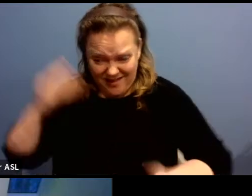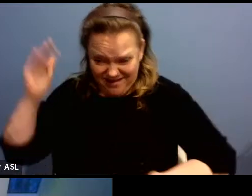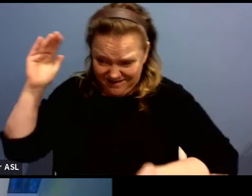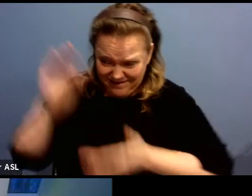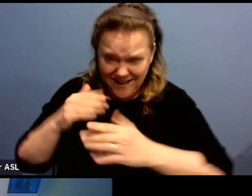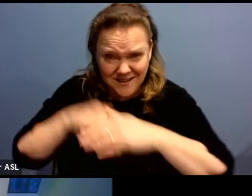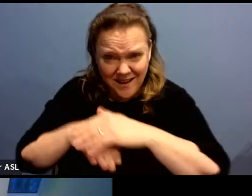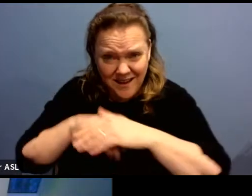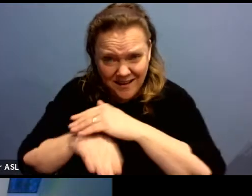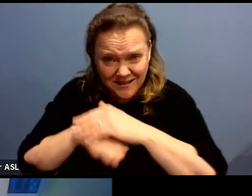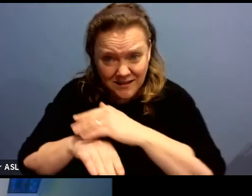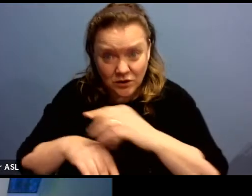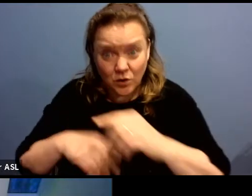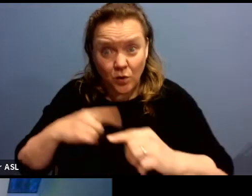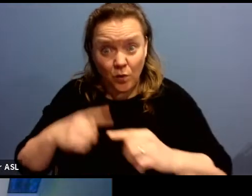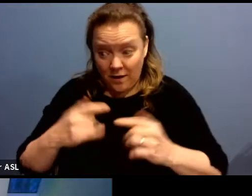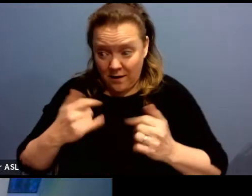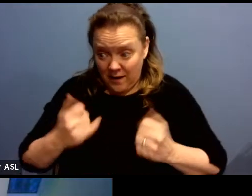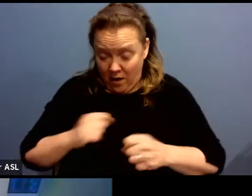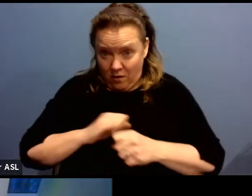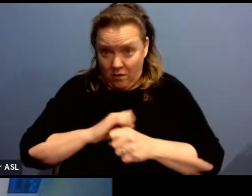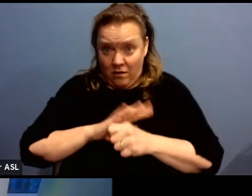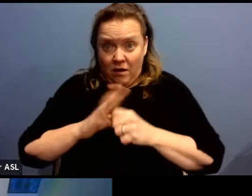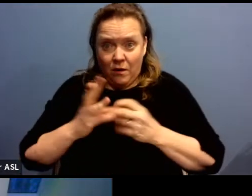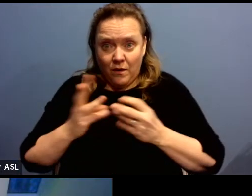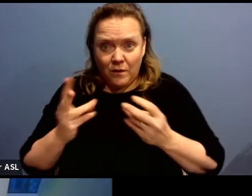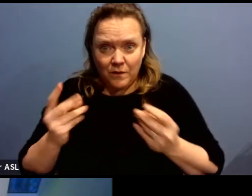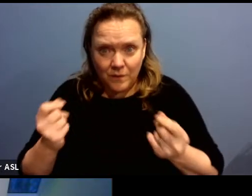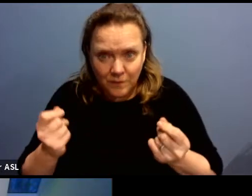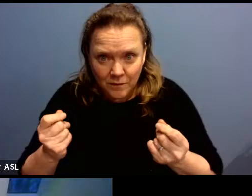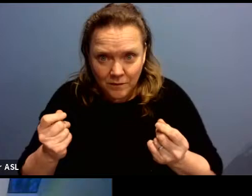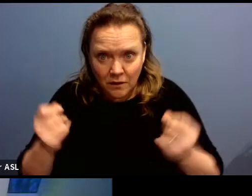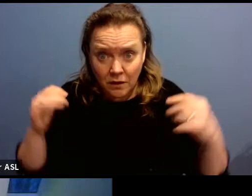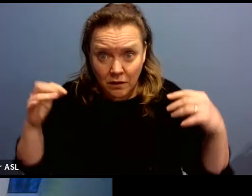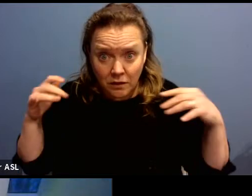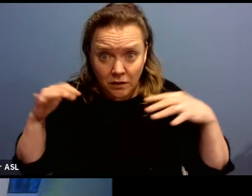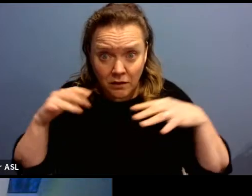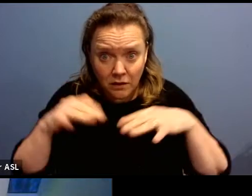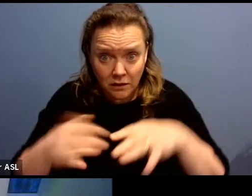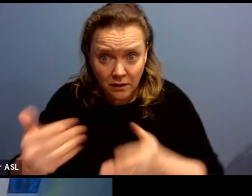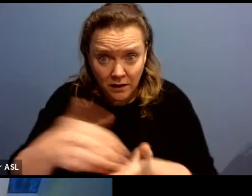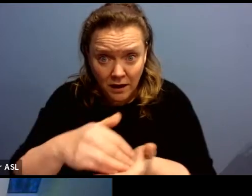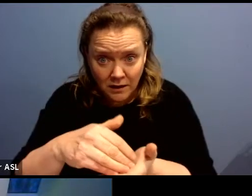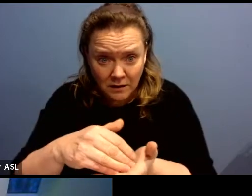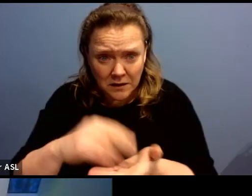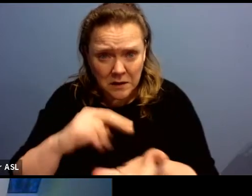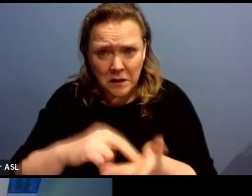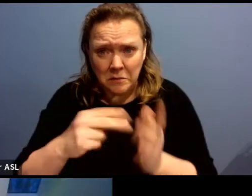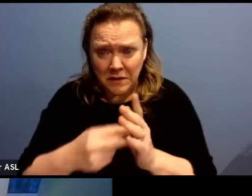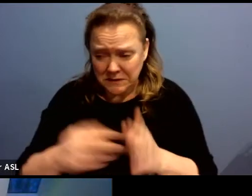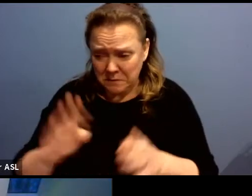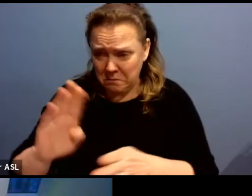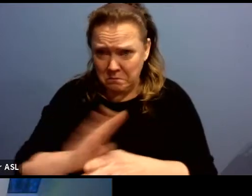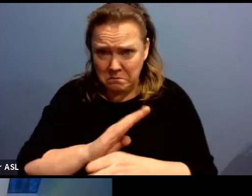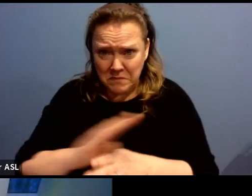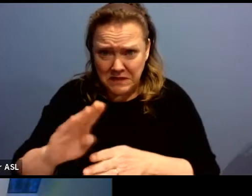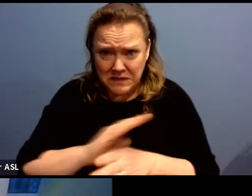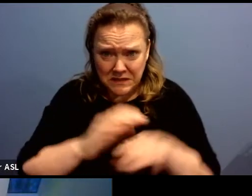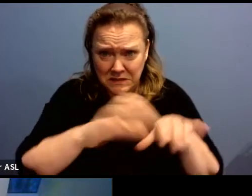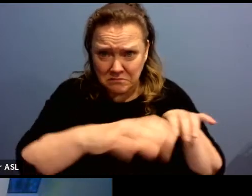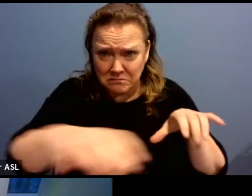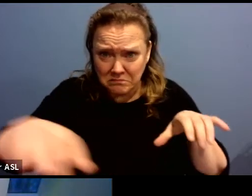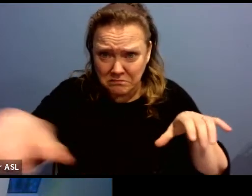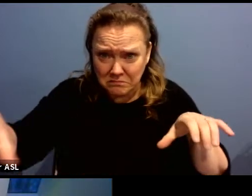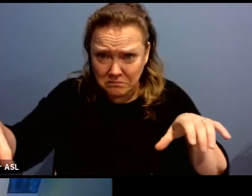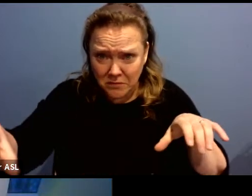a pandemic recovery will be particularly harmful to businesses that rely on that commuter